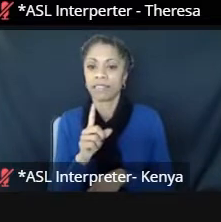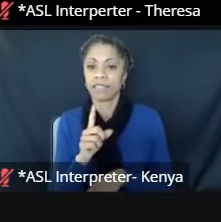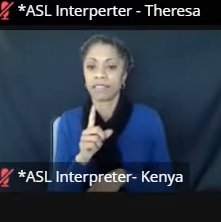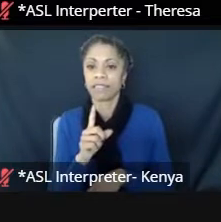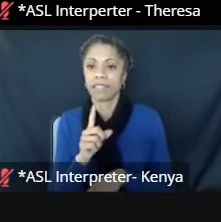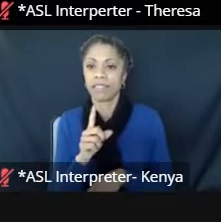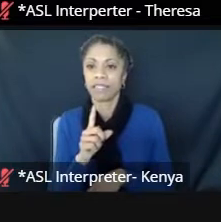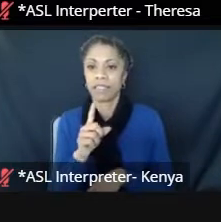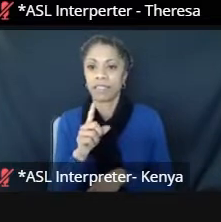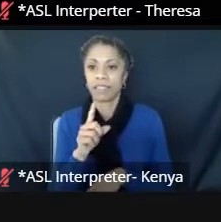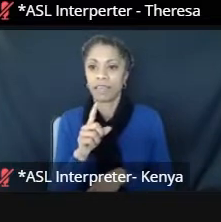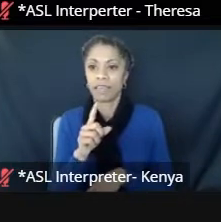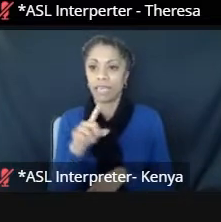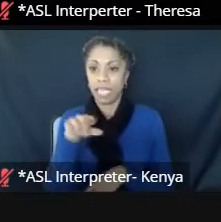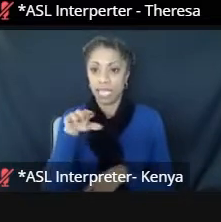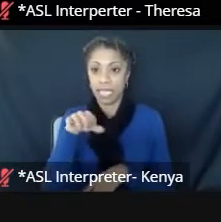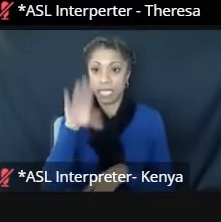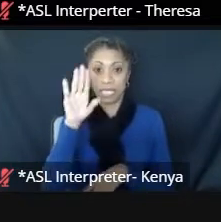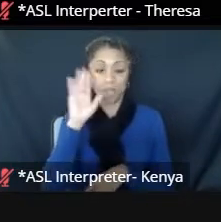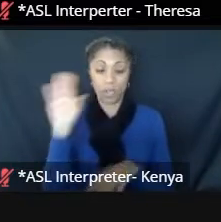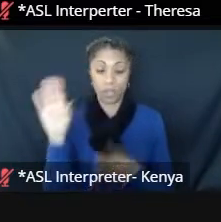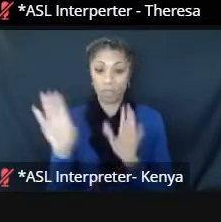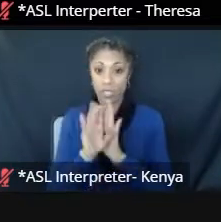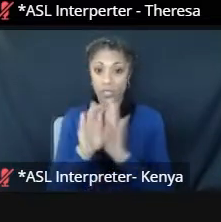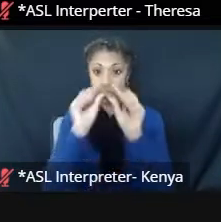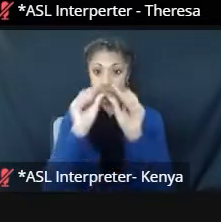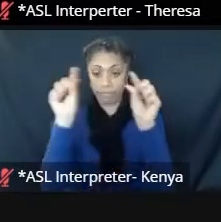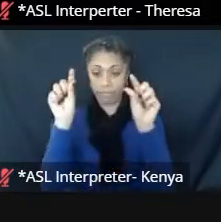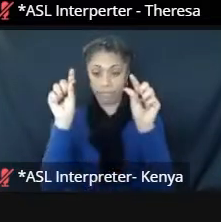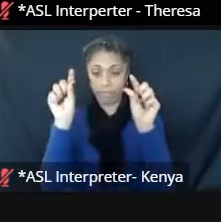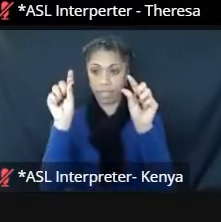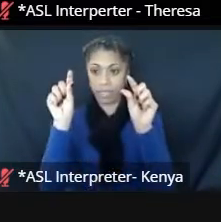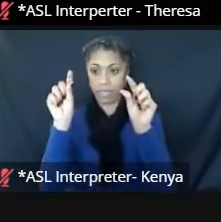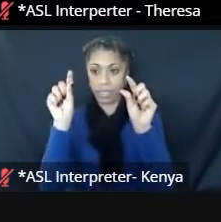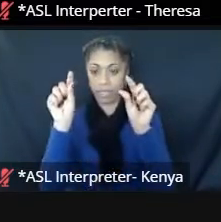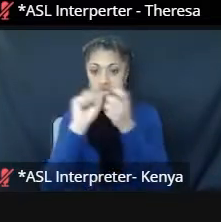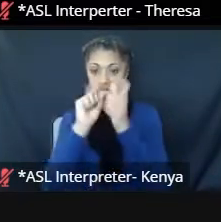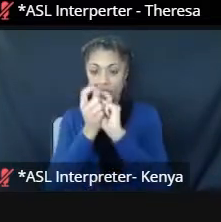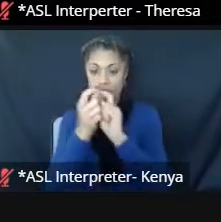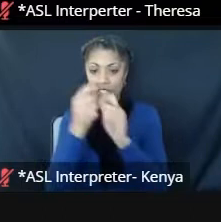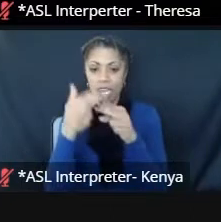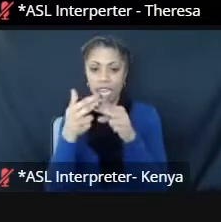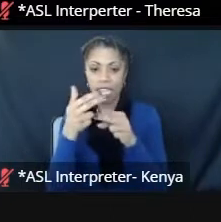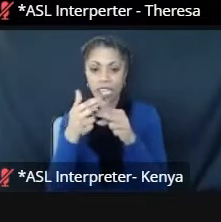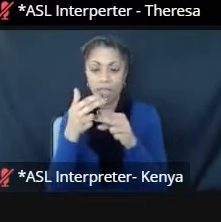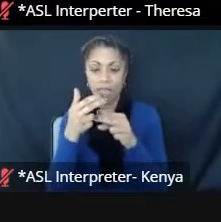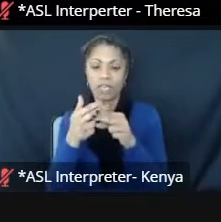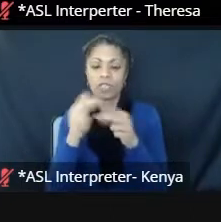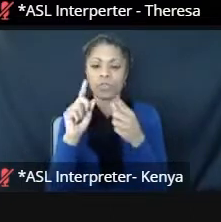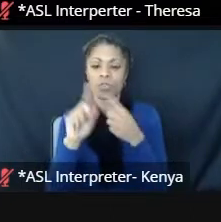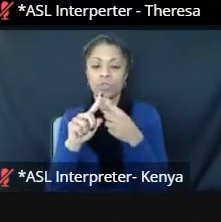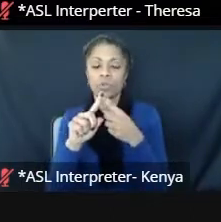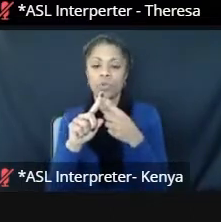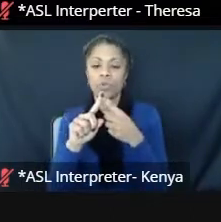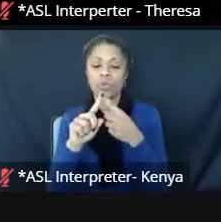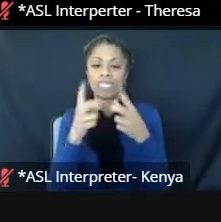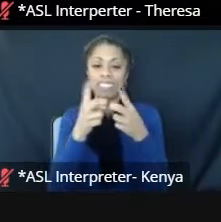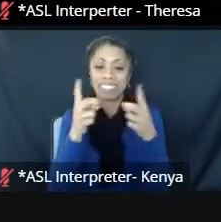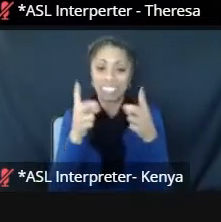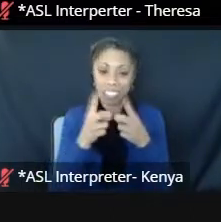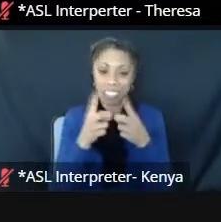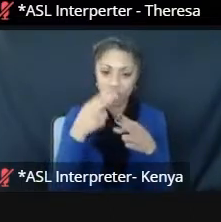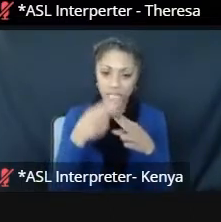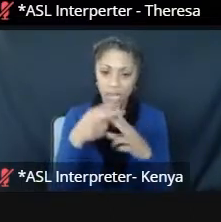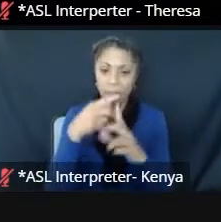up at the top where your picture is with your the name of your district and your name. So as you can see by